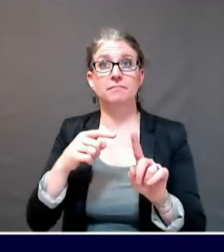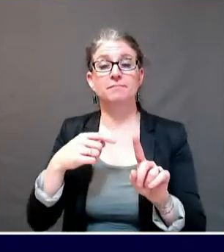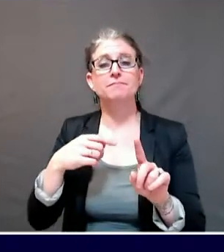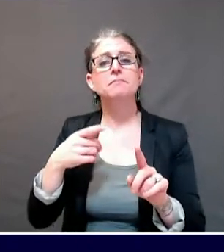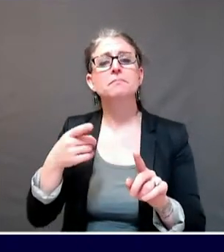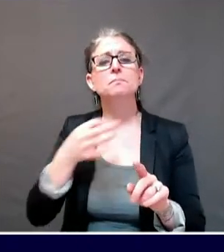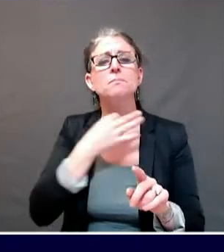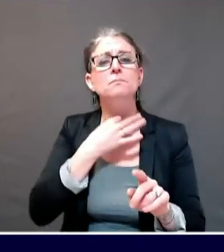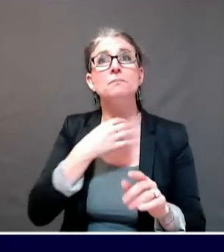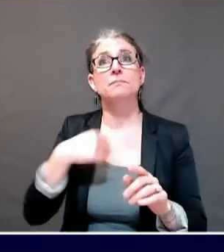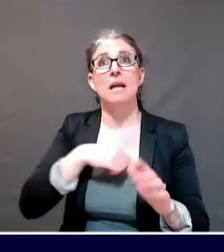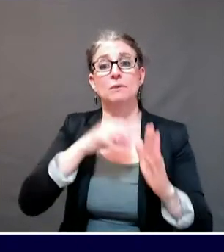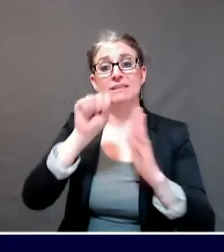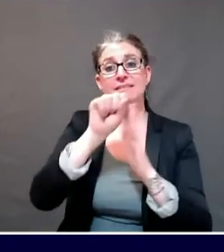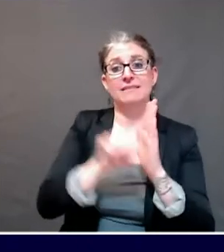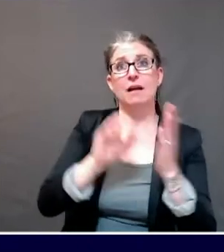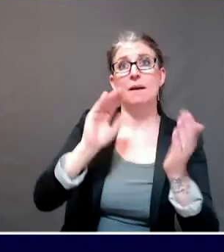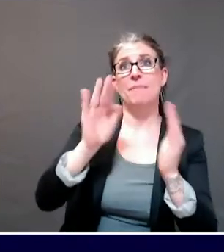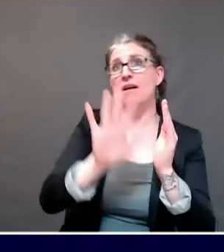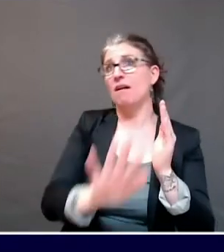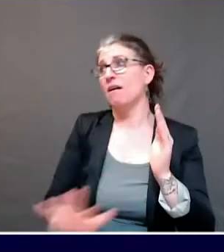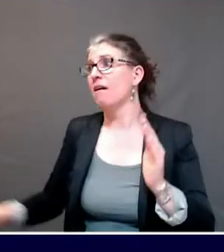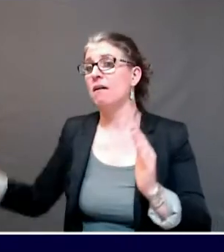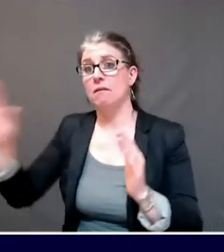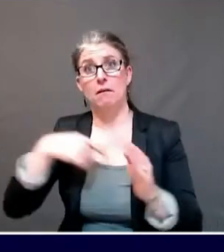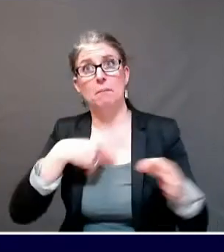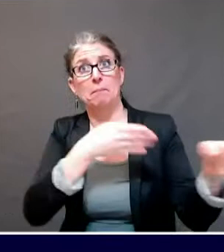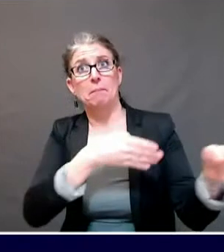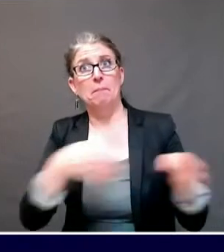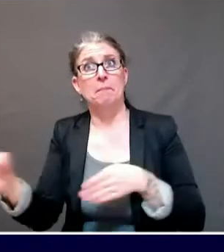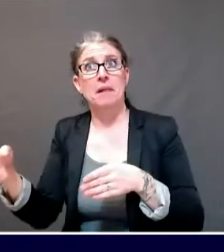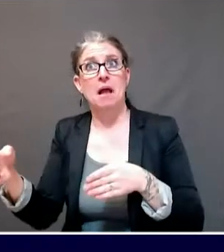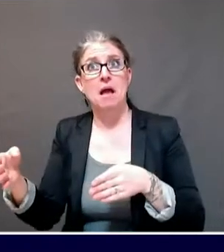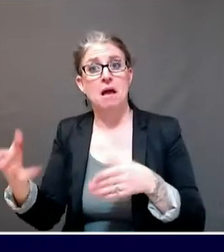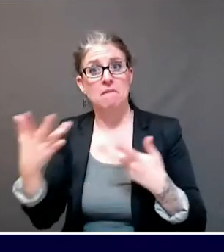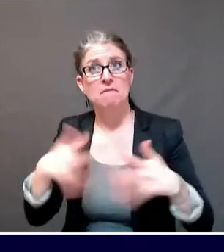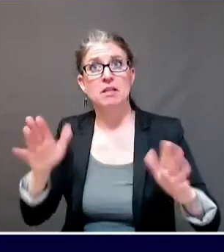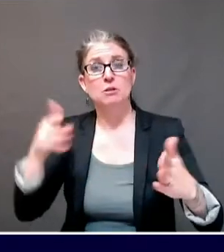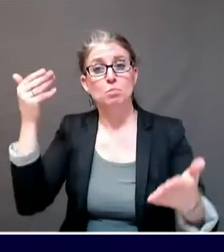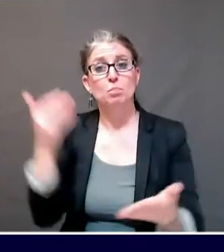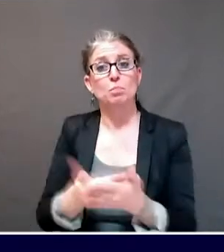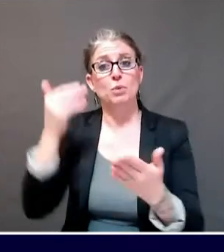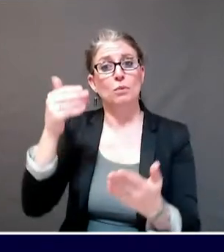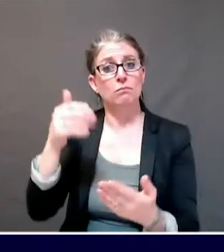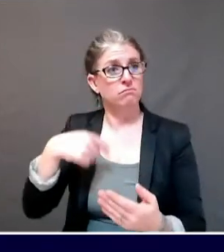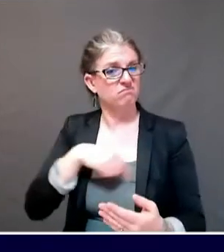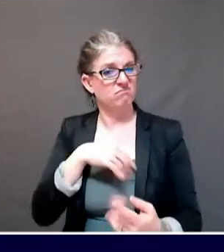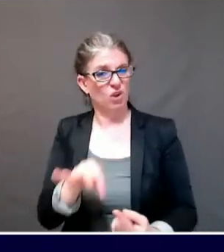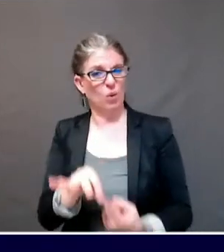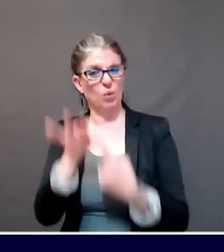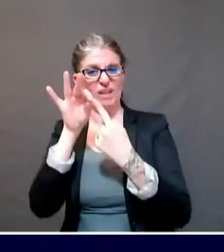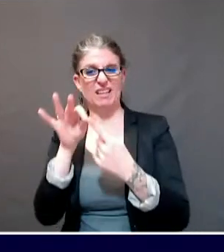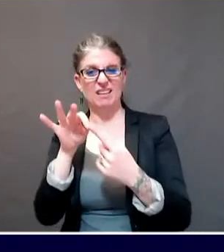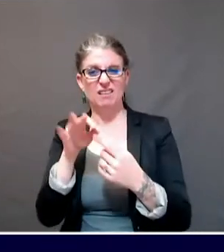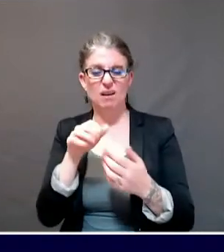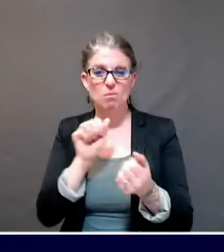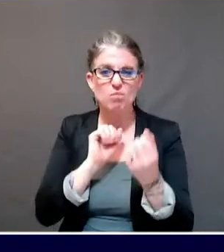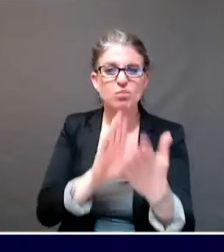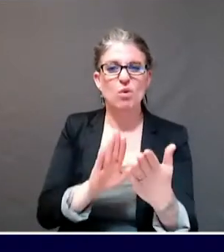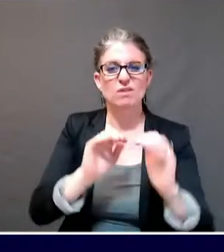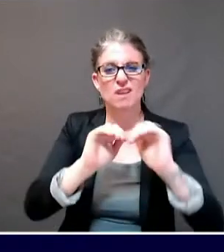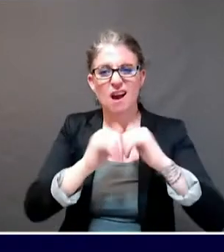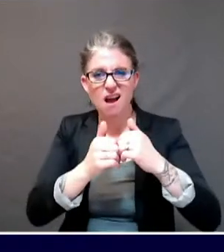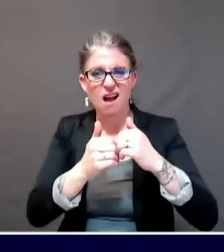it's just too early to tell whether any of the unique facets of our plan are making these operational changes